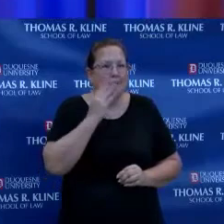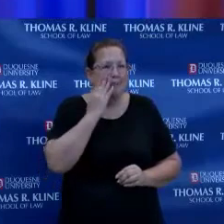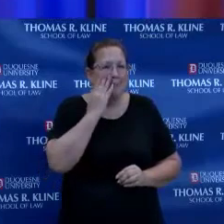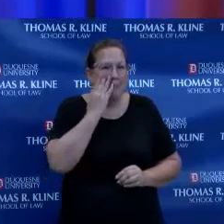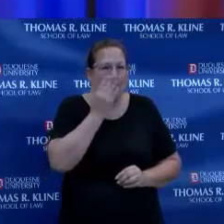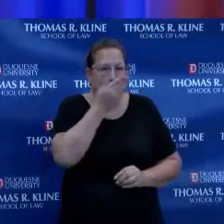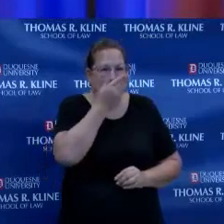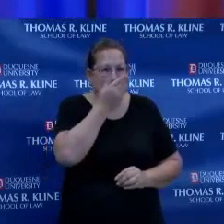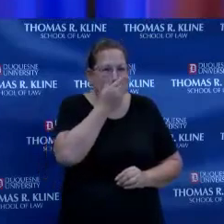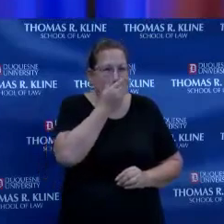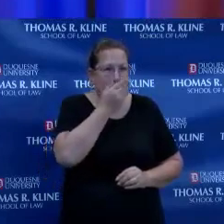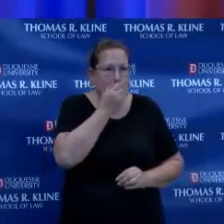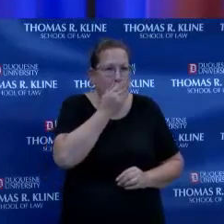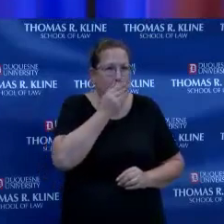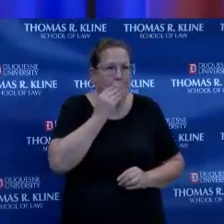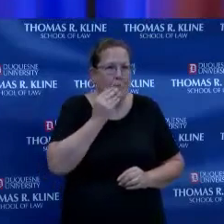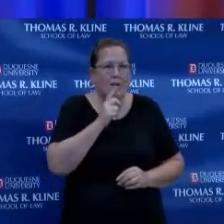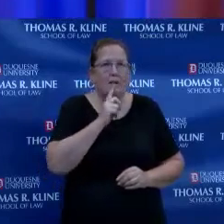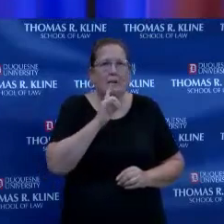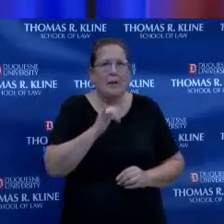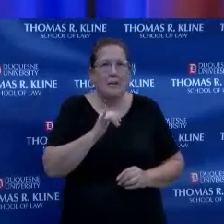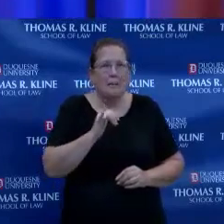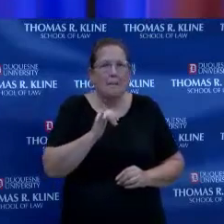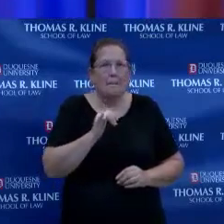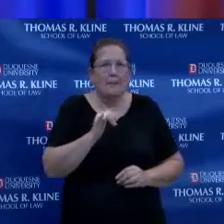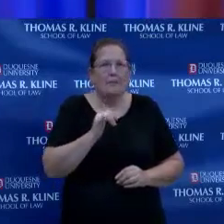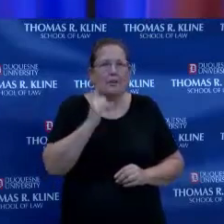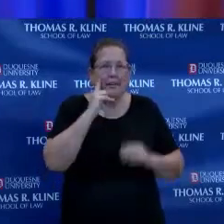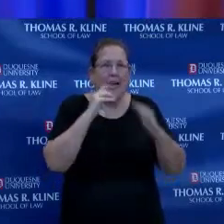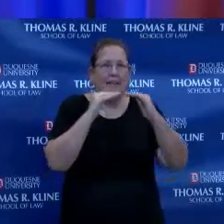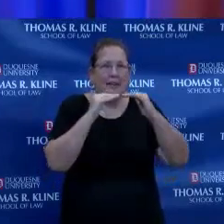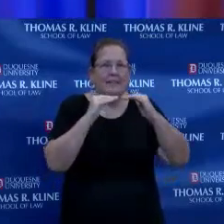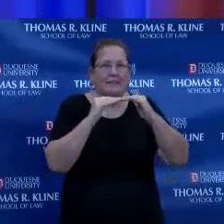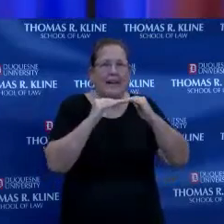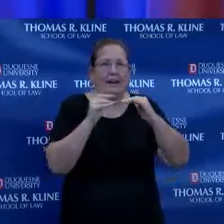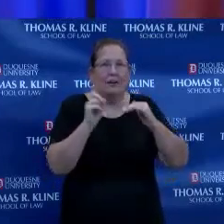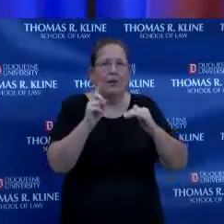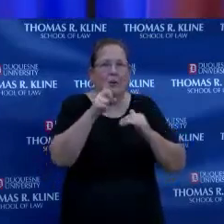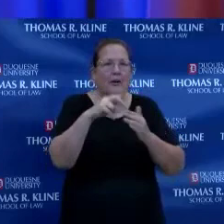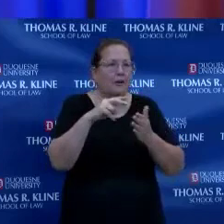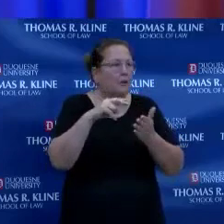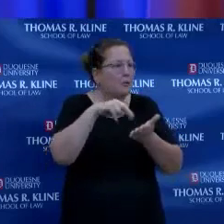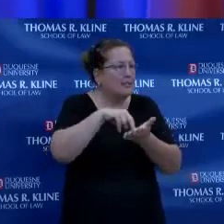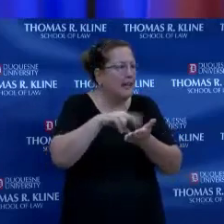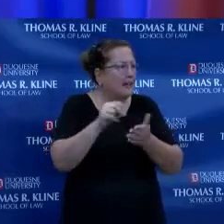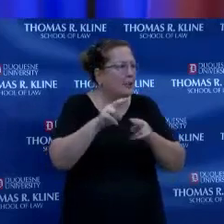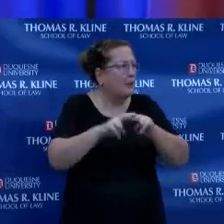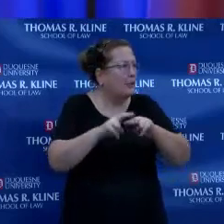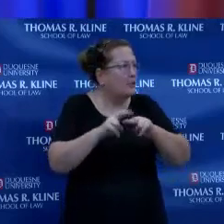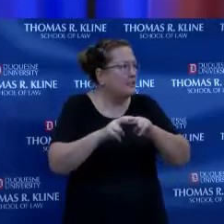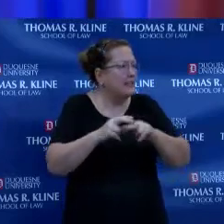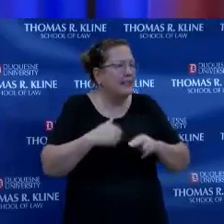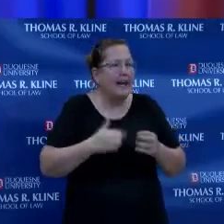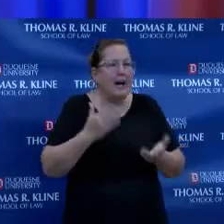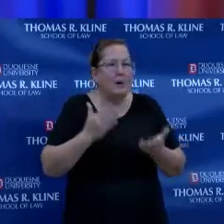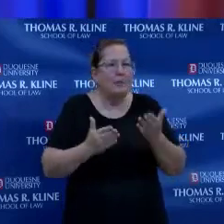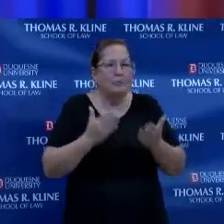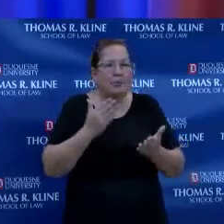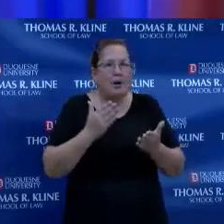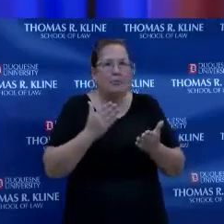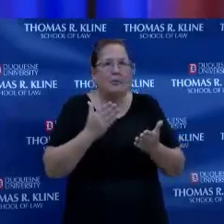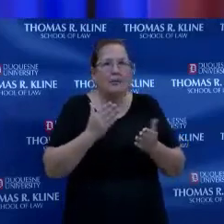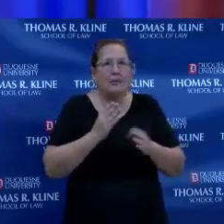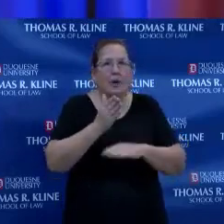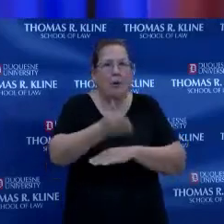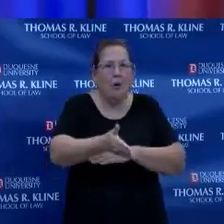I always think it's fair that you should know where you stand when you're sitting. And I probably will run over, but I'm gonna try to